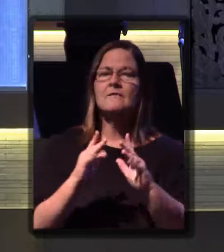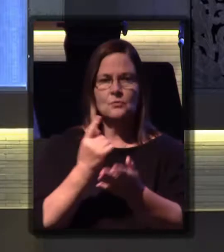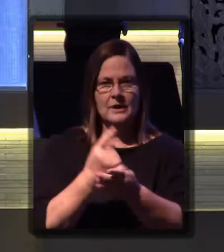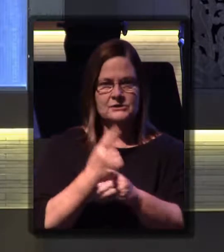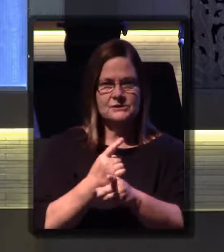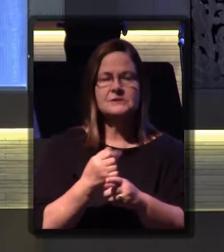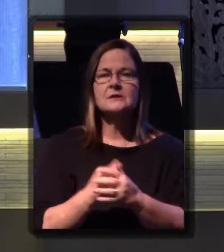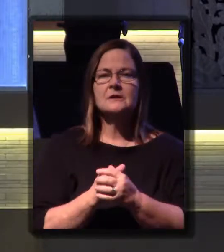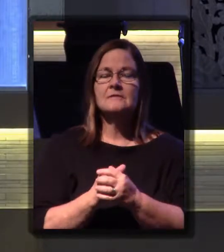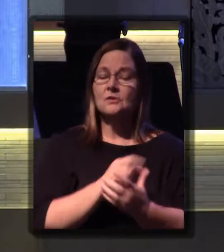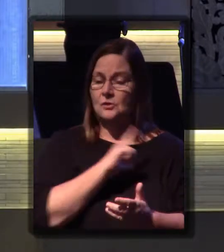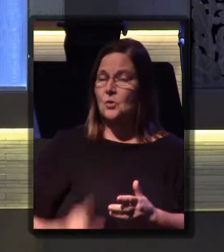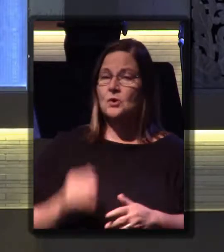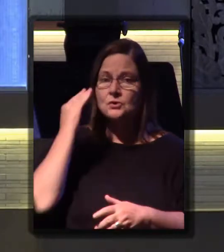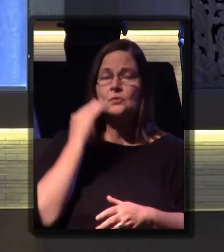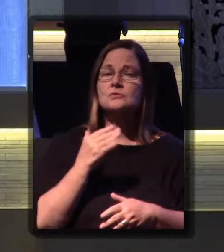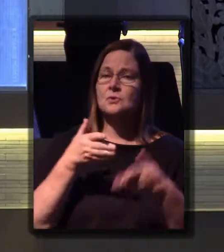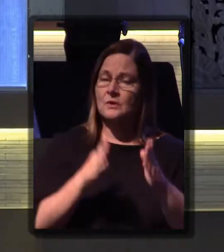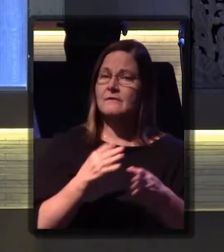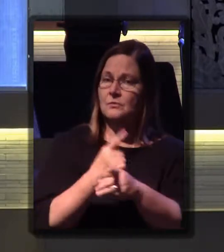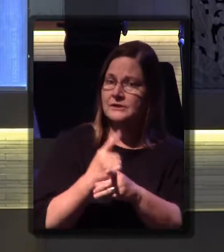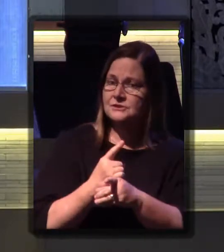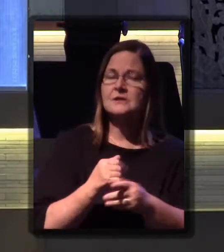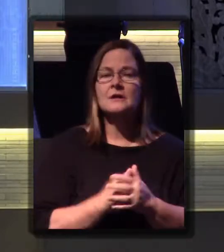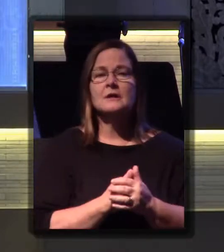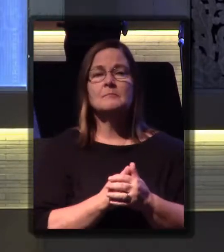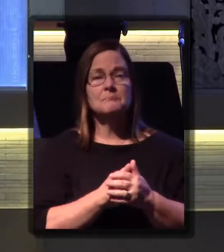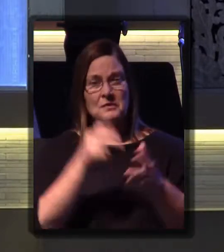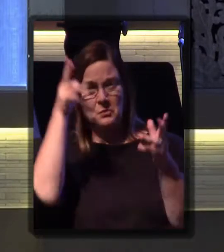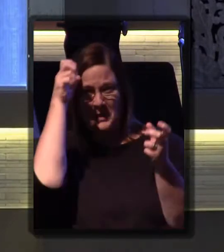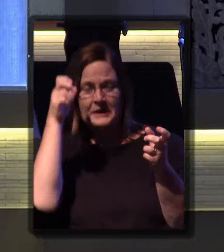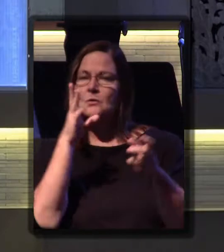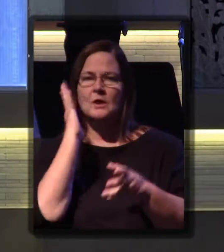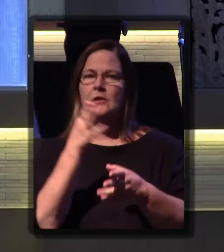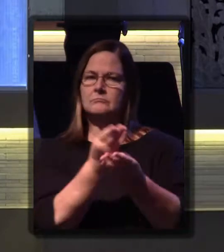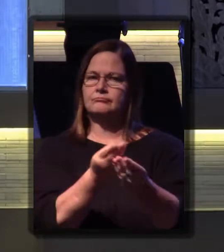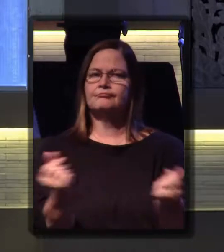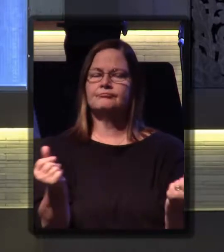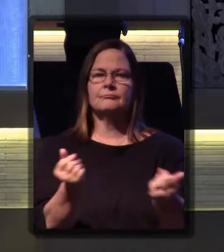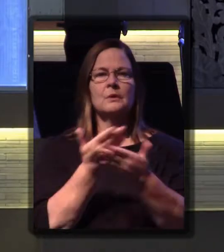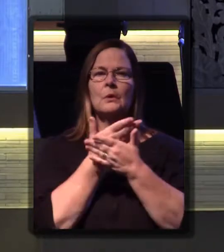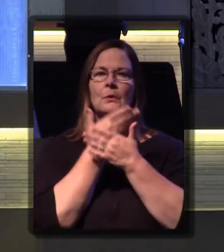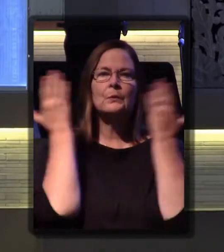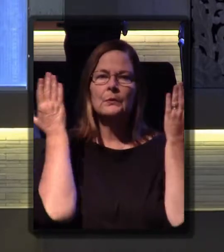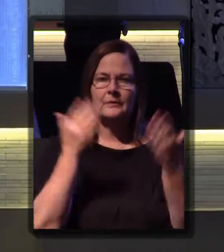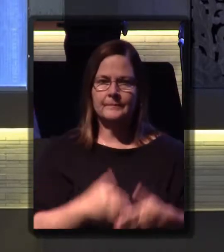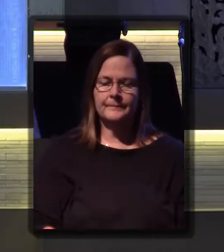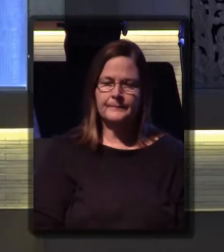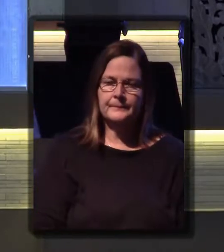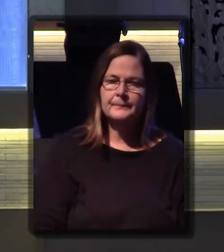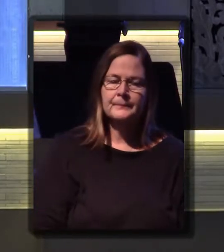in the assembly of the righteous. For the Lord knows the way of the righteous, but the way of the wicked